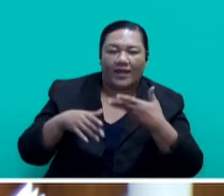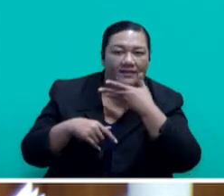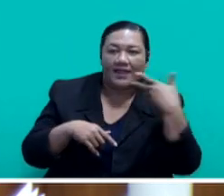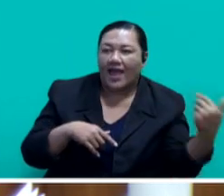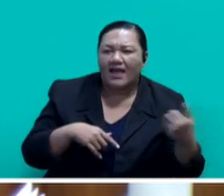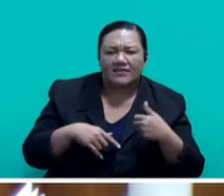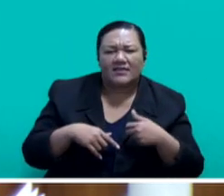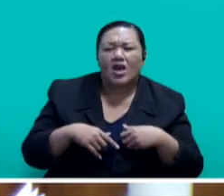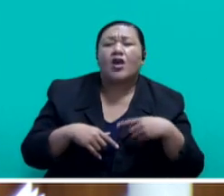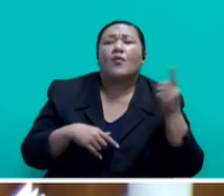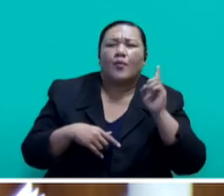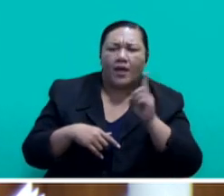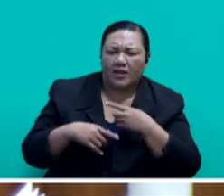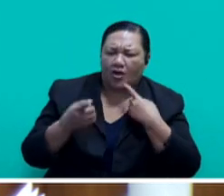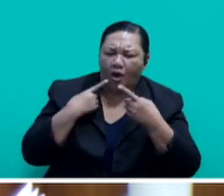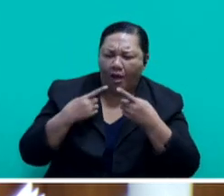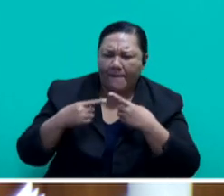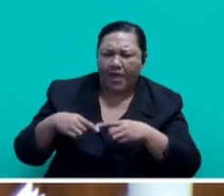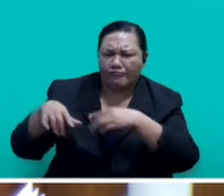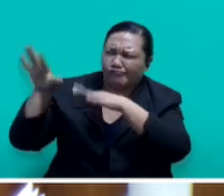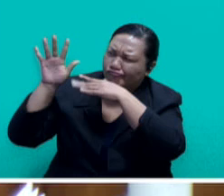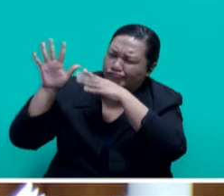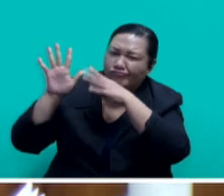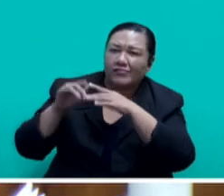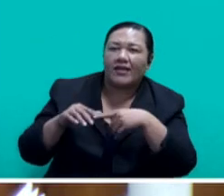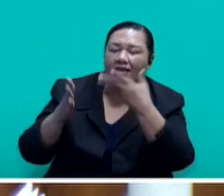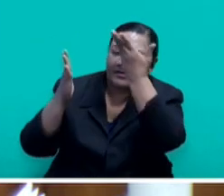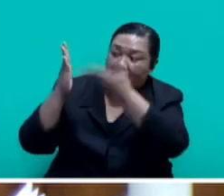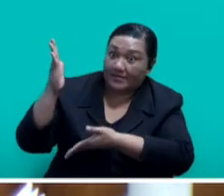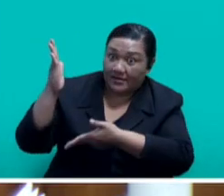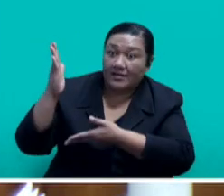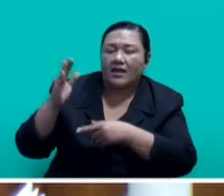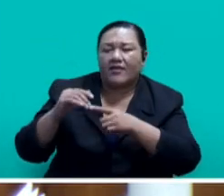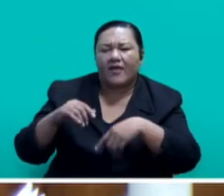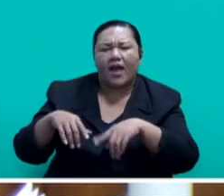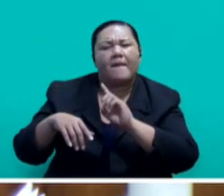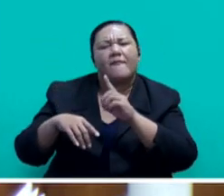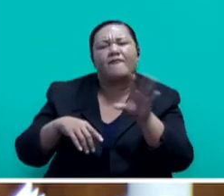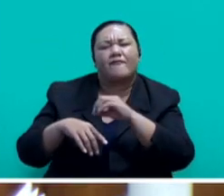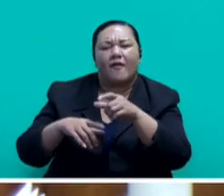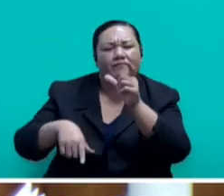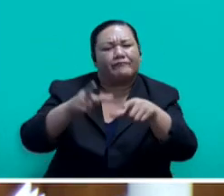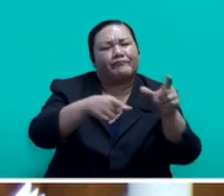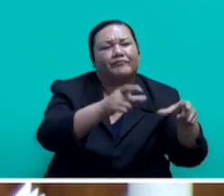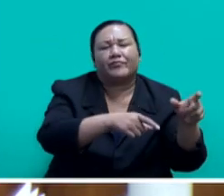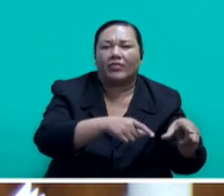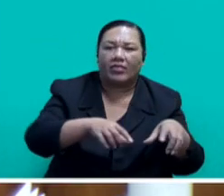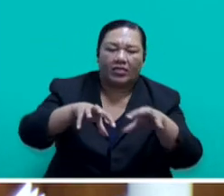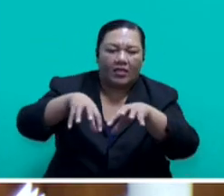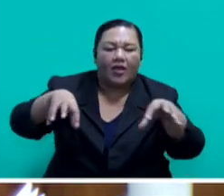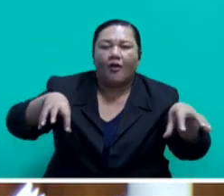community, including, Mr. Speaker, sir, a public statement by the Chief